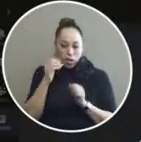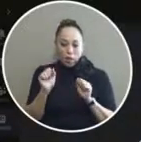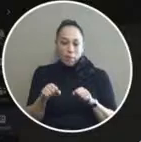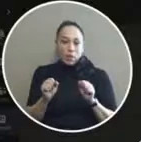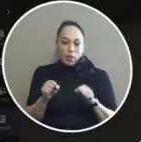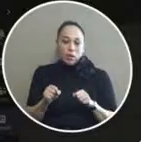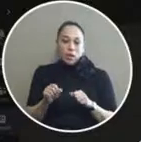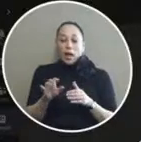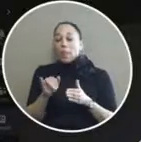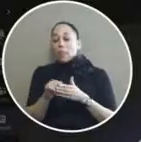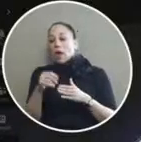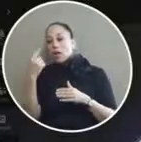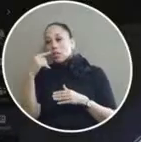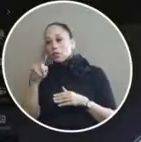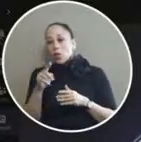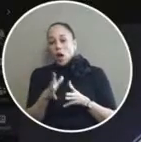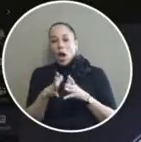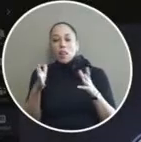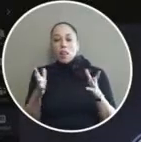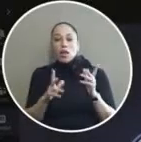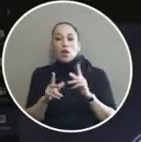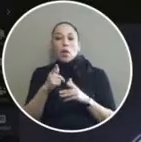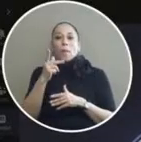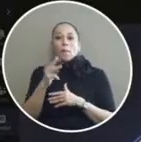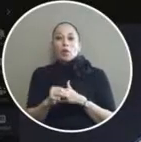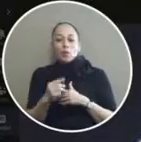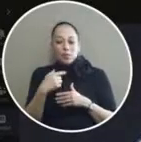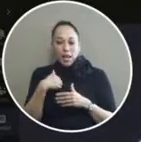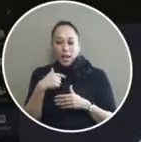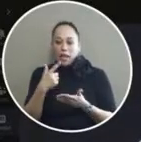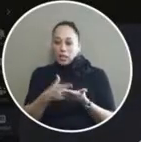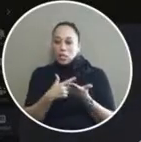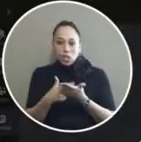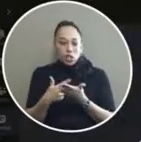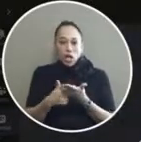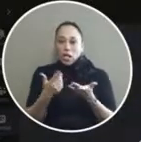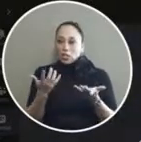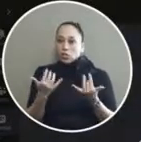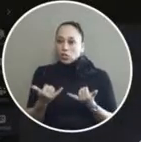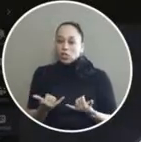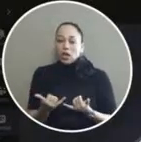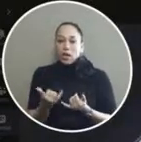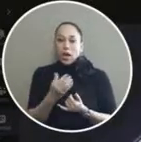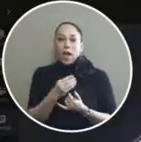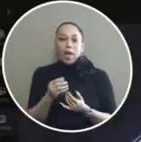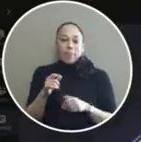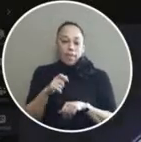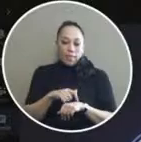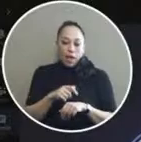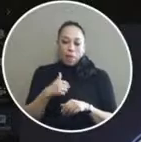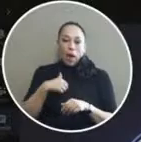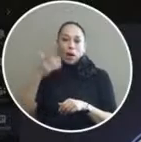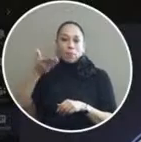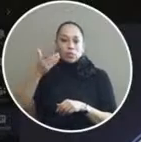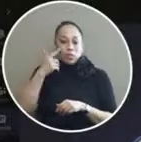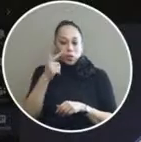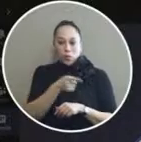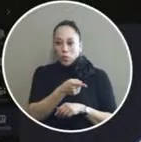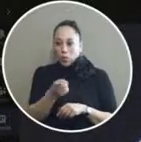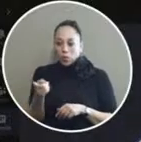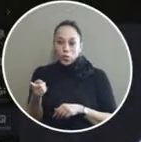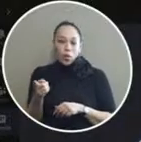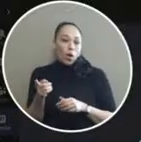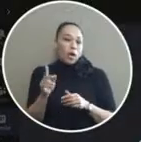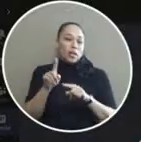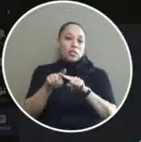availability. That is for the majority of the programs that I discussed today. The timeline that I presented to you